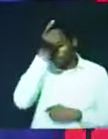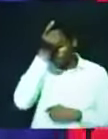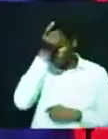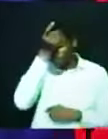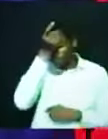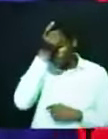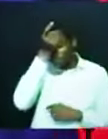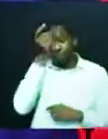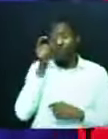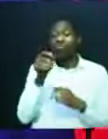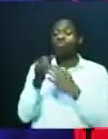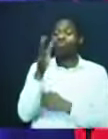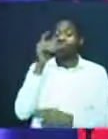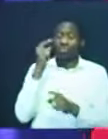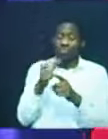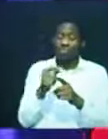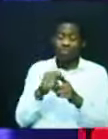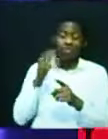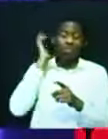tertiary education.